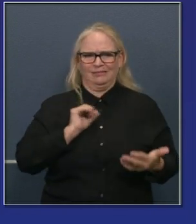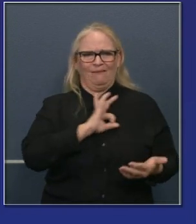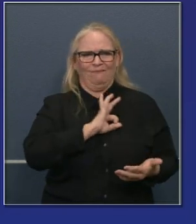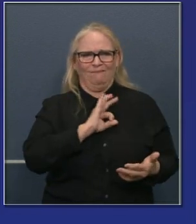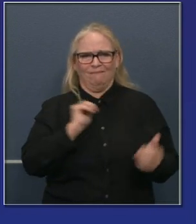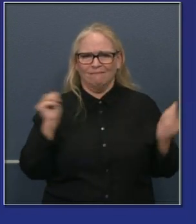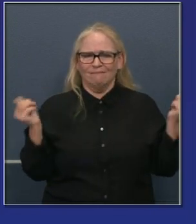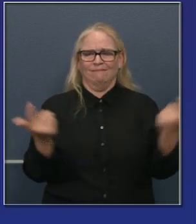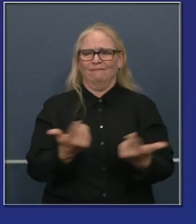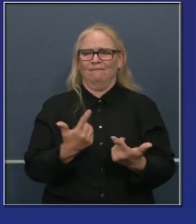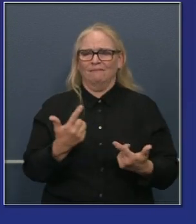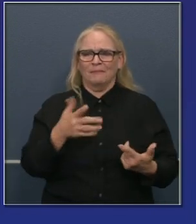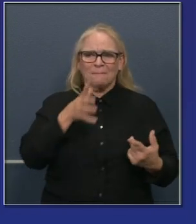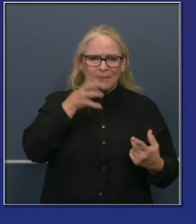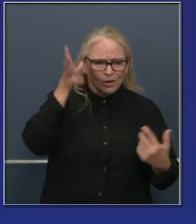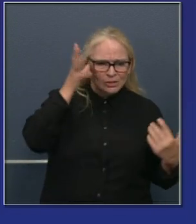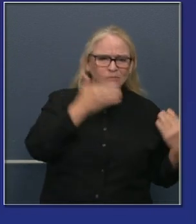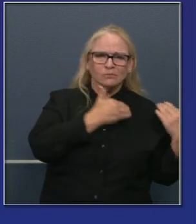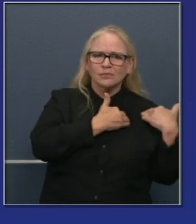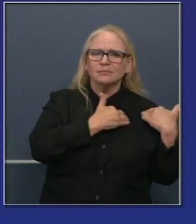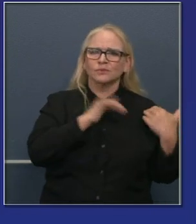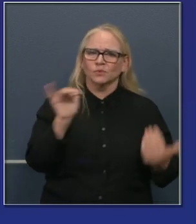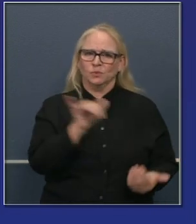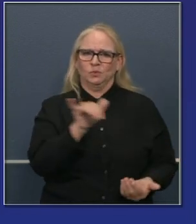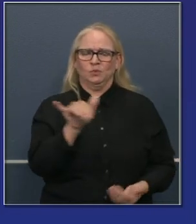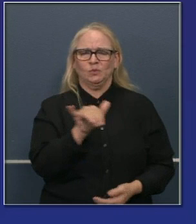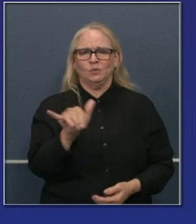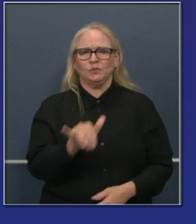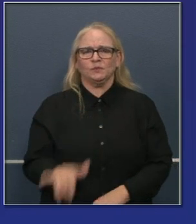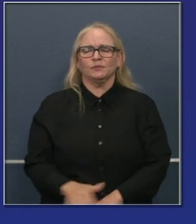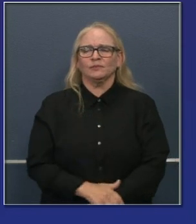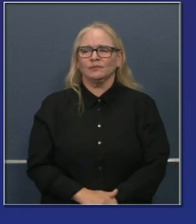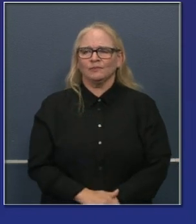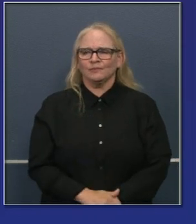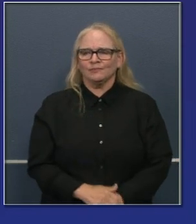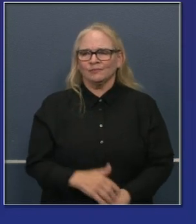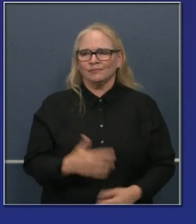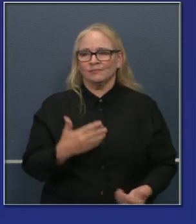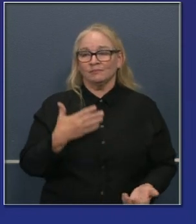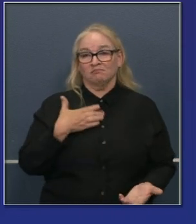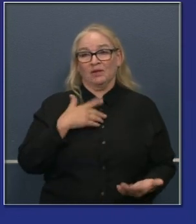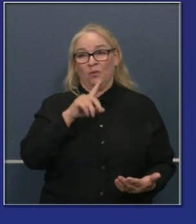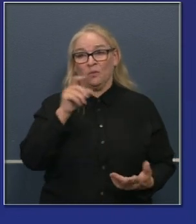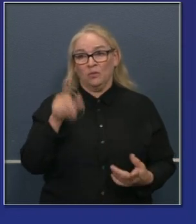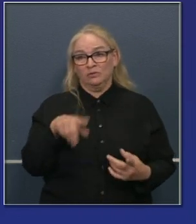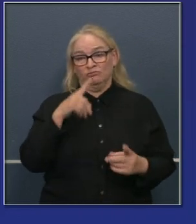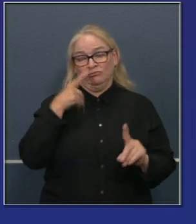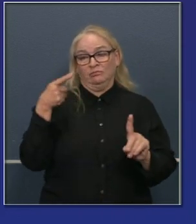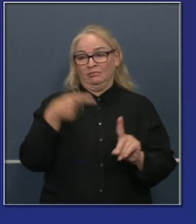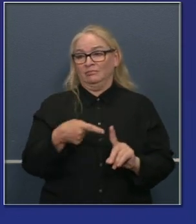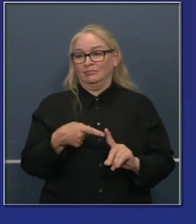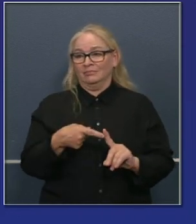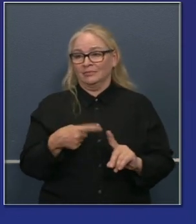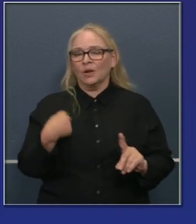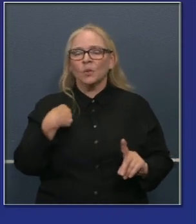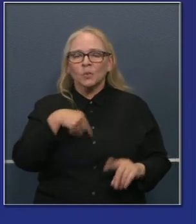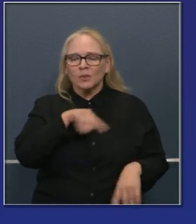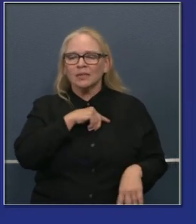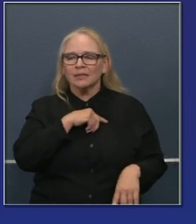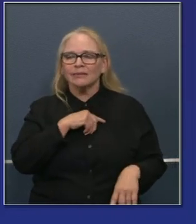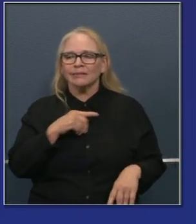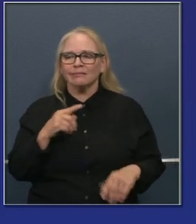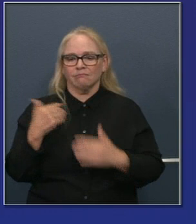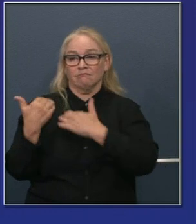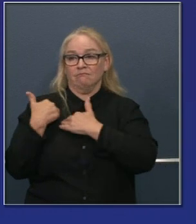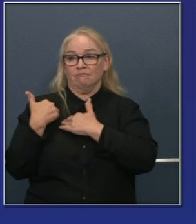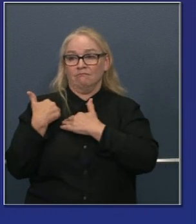upon parents as well. And so this is the question that we are responsible for answering. How can